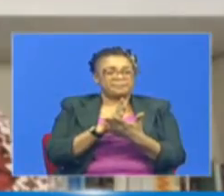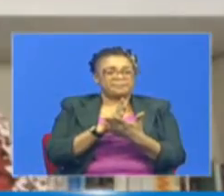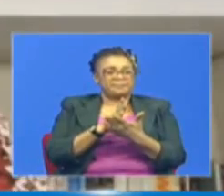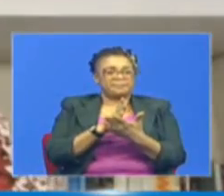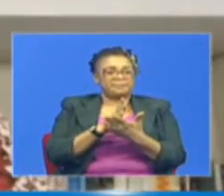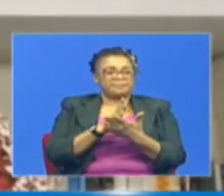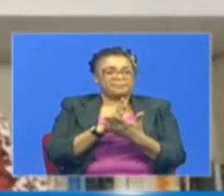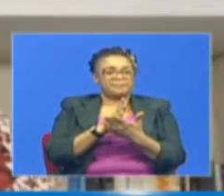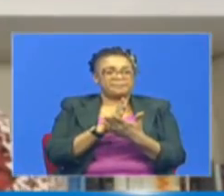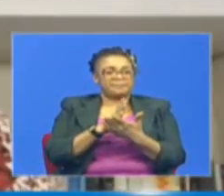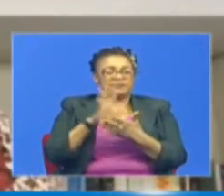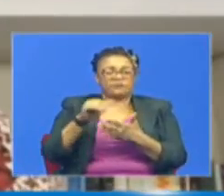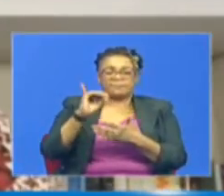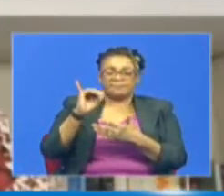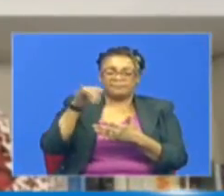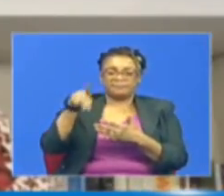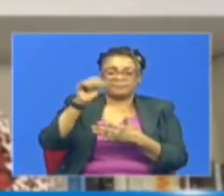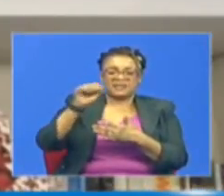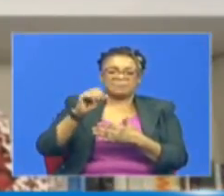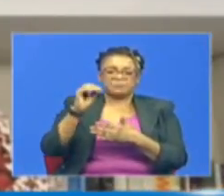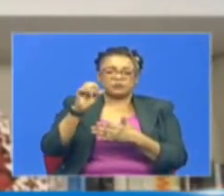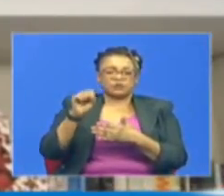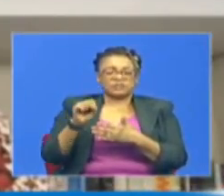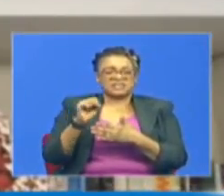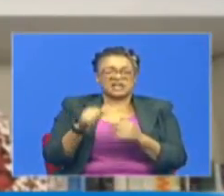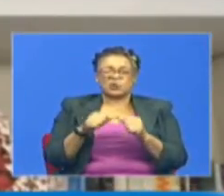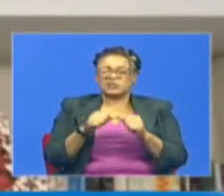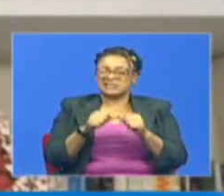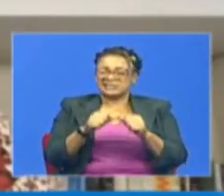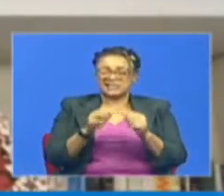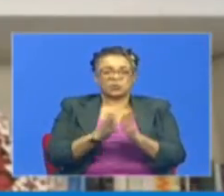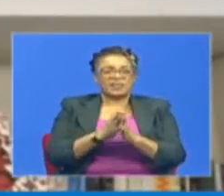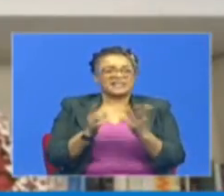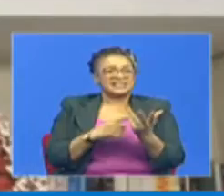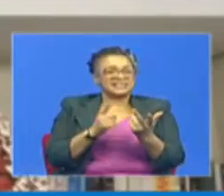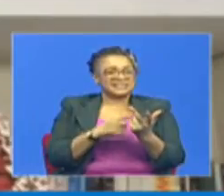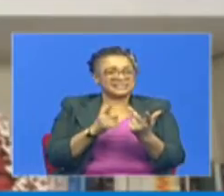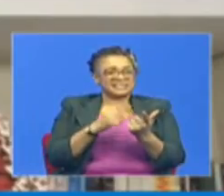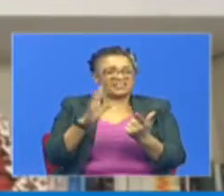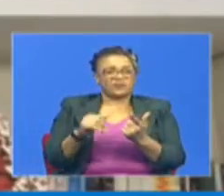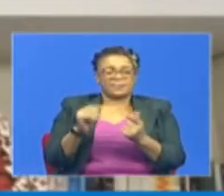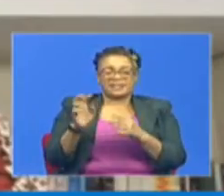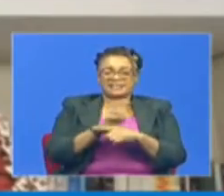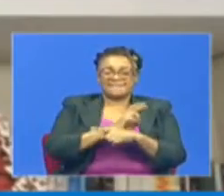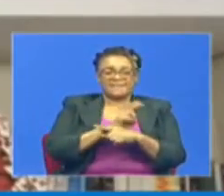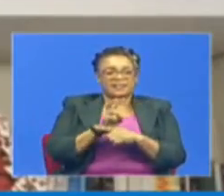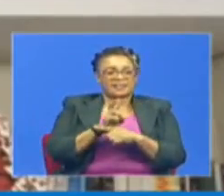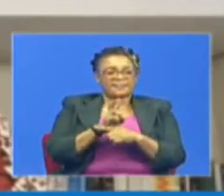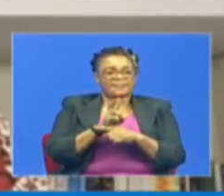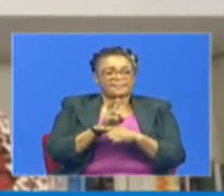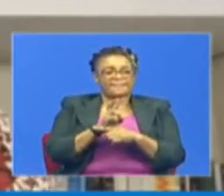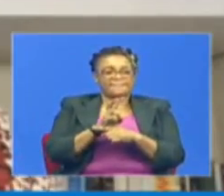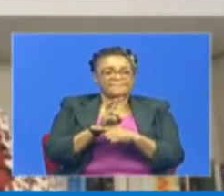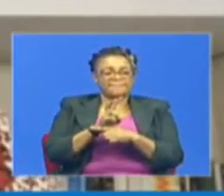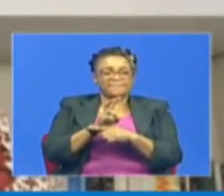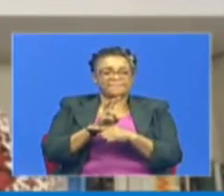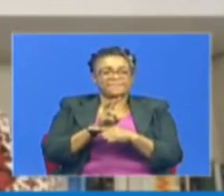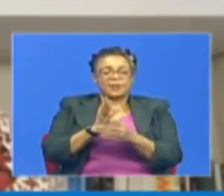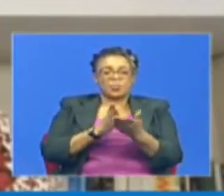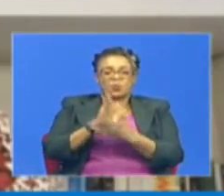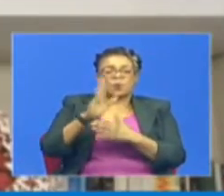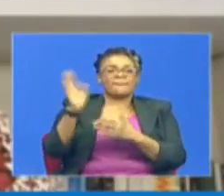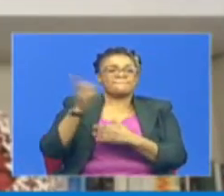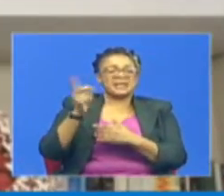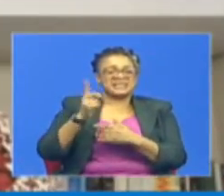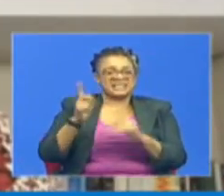from Ipsos consistent with the statistics from the surveys by the ministry itself